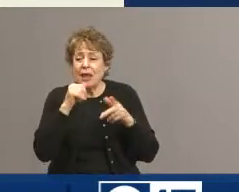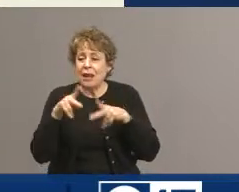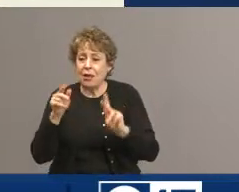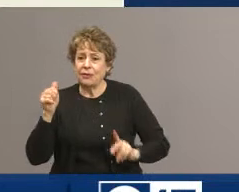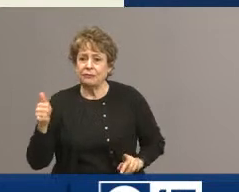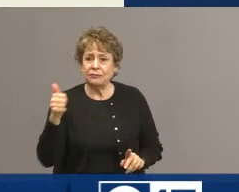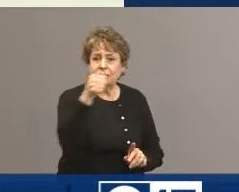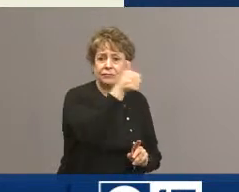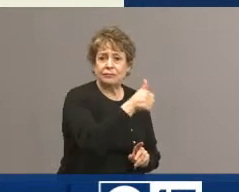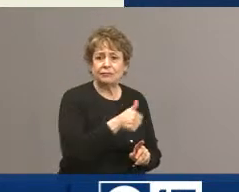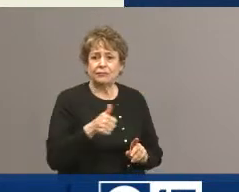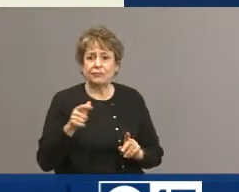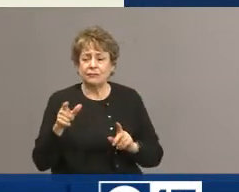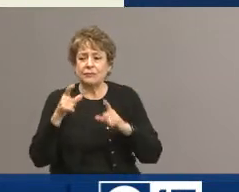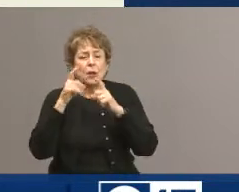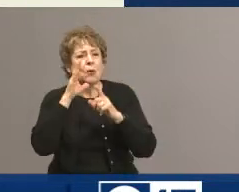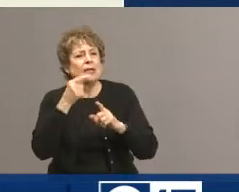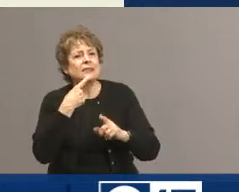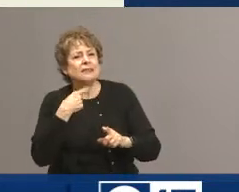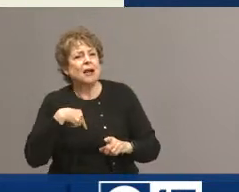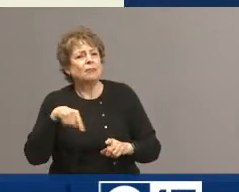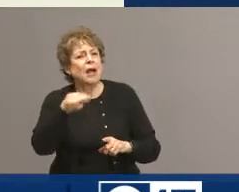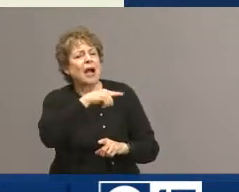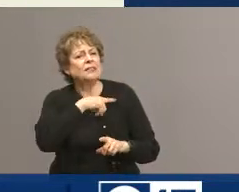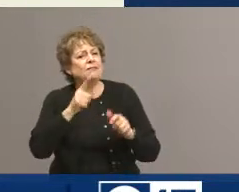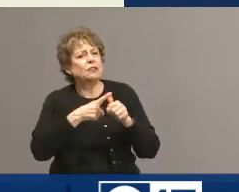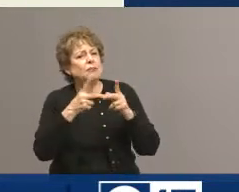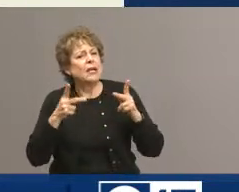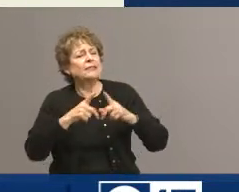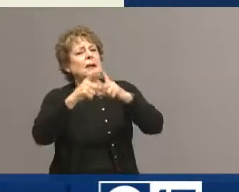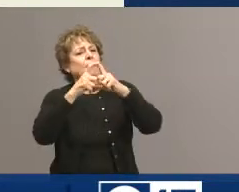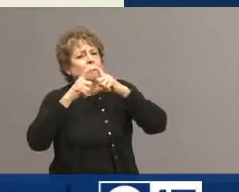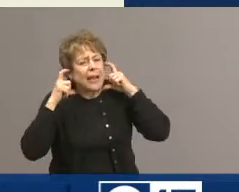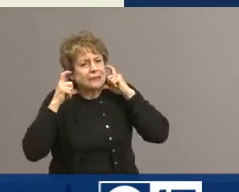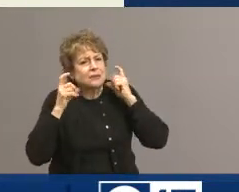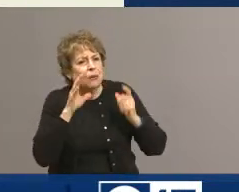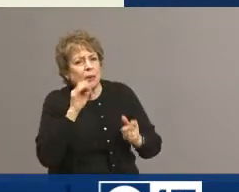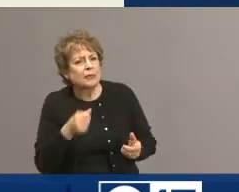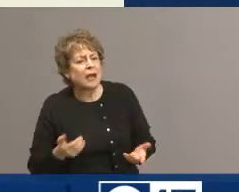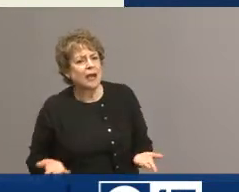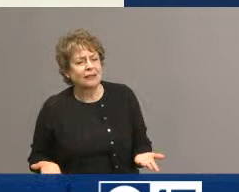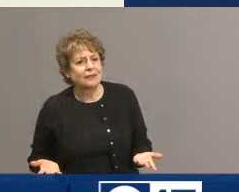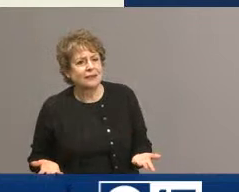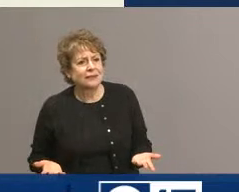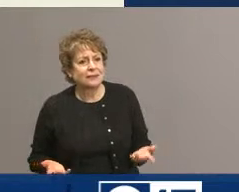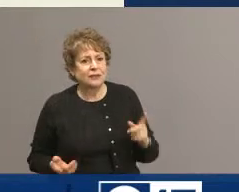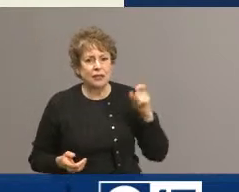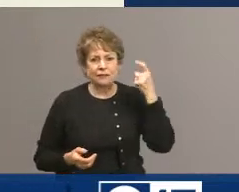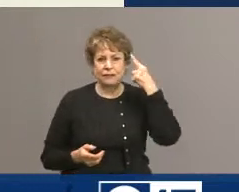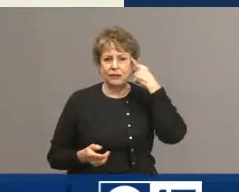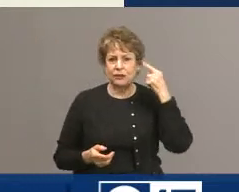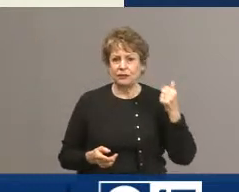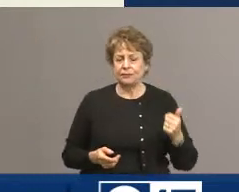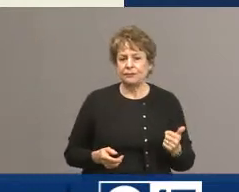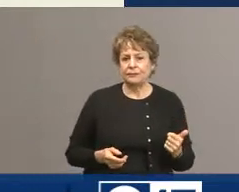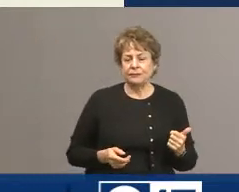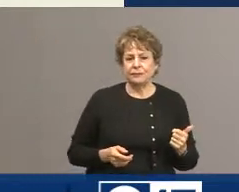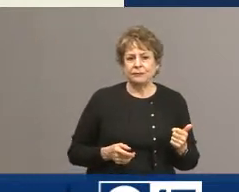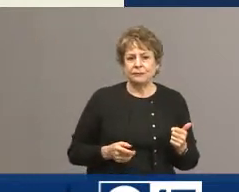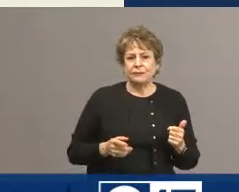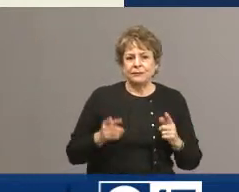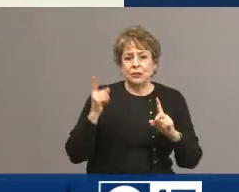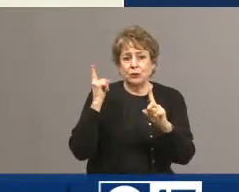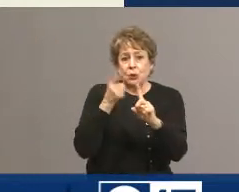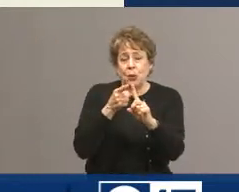goal with that decision? So the goal wasn't around preventing masks. I mean, I think I've been talking about masks